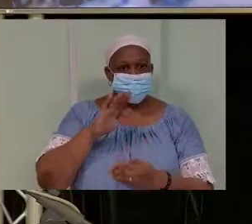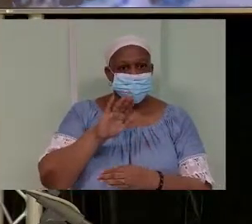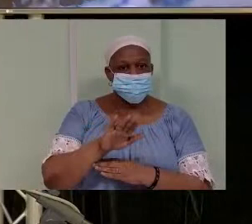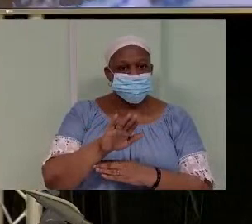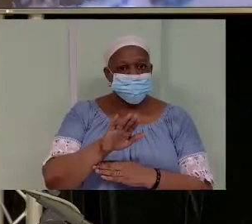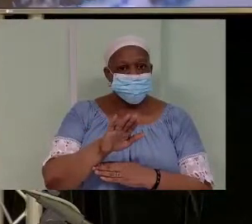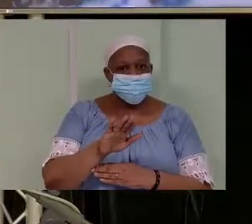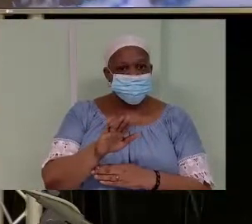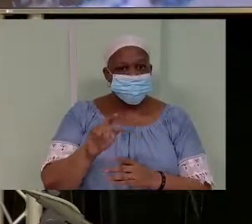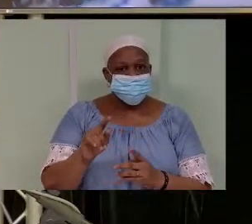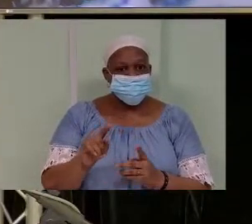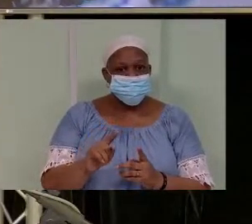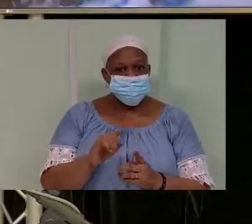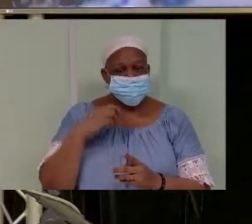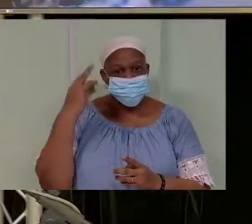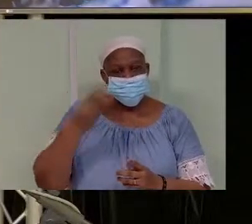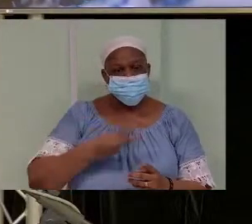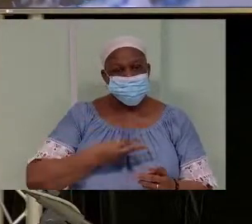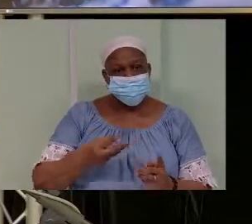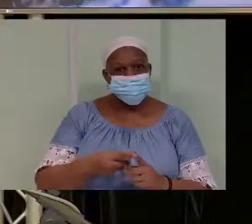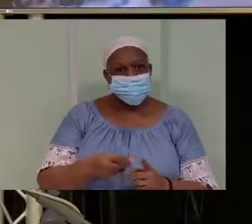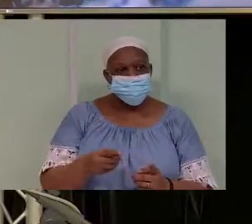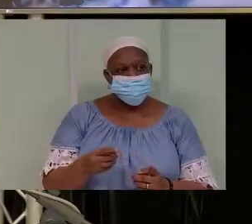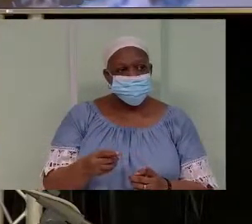Afternoon, and welcome to the